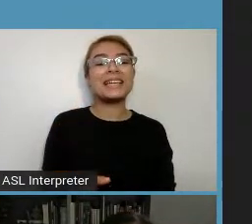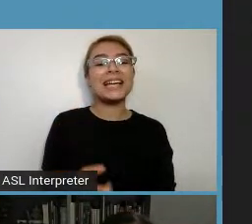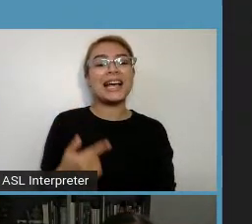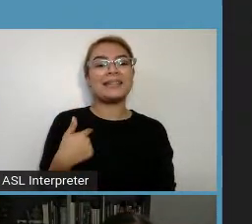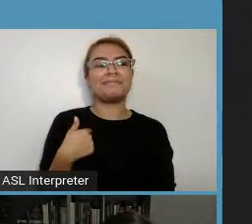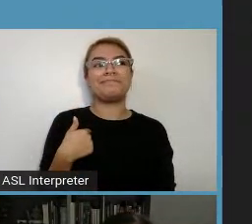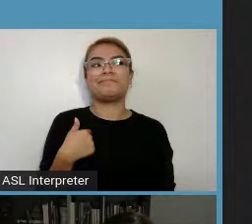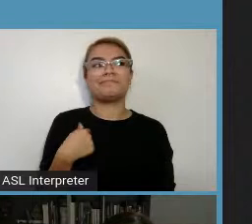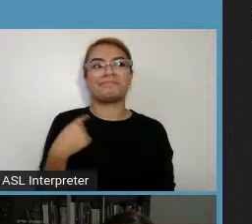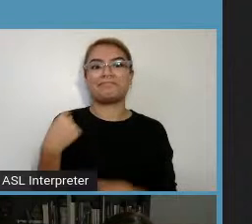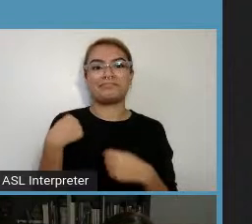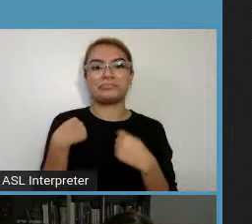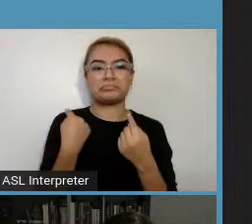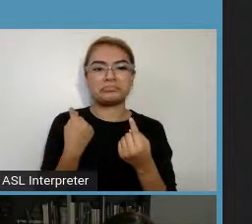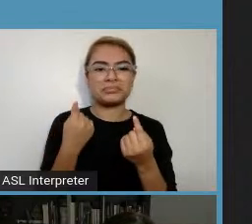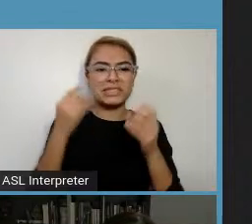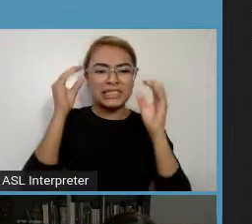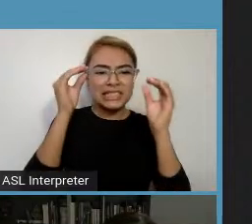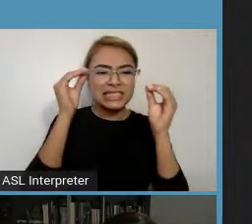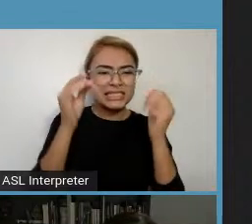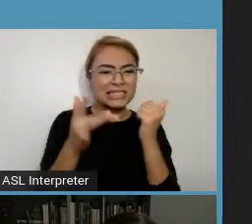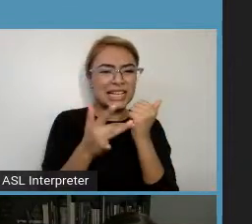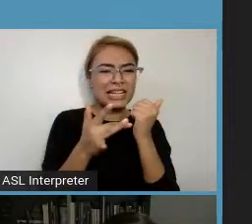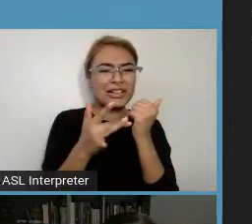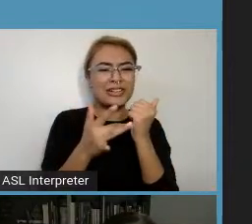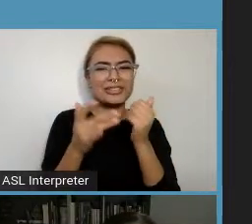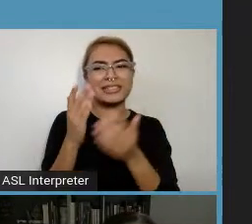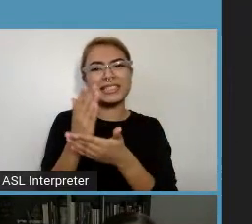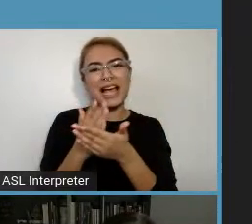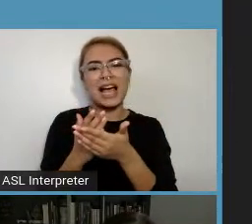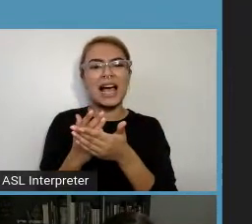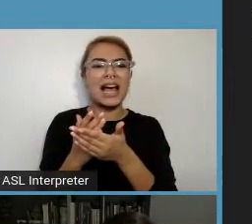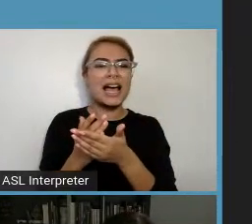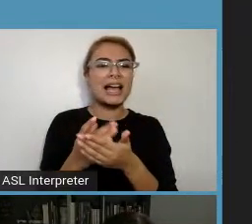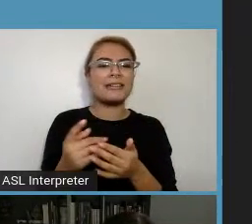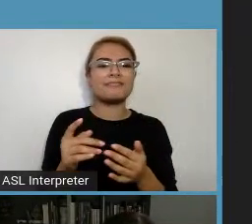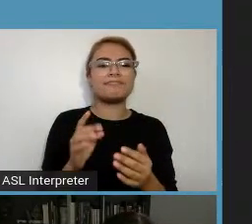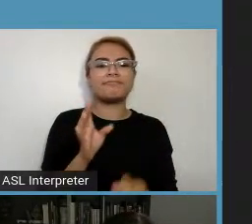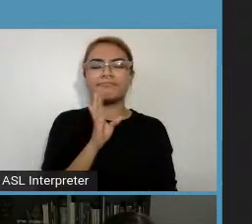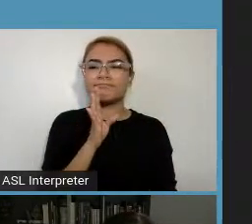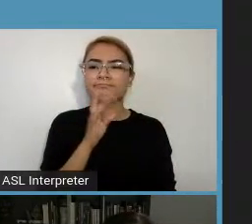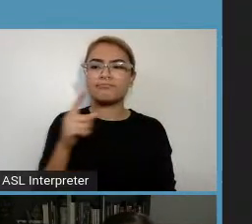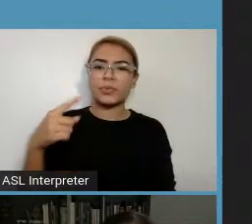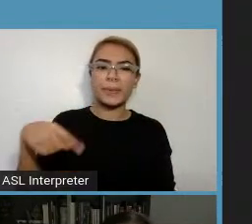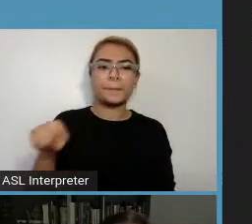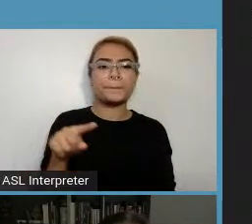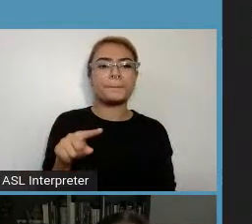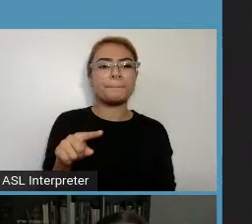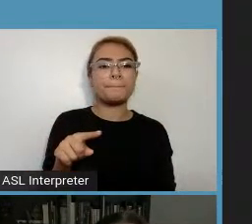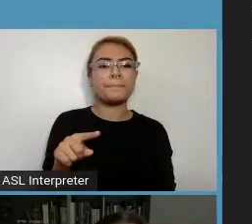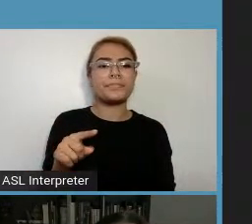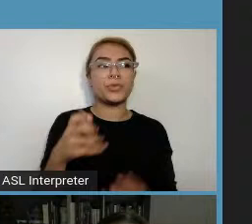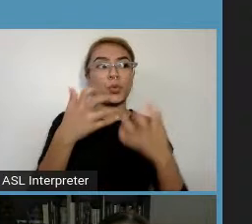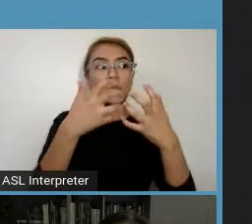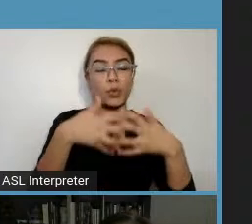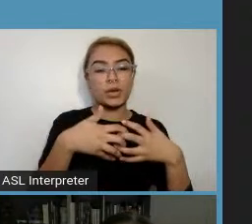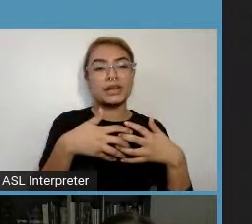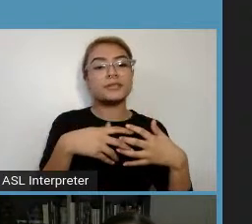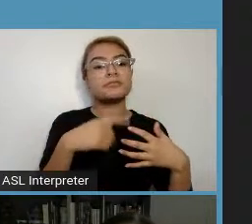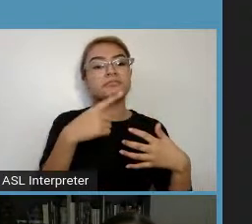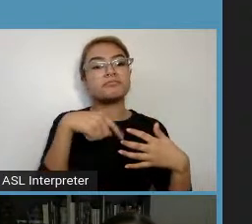teaching the technical side of the technology that we use, and after talking to them, to the organizers,